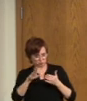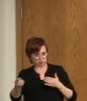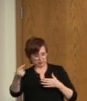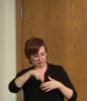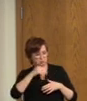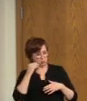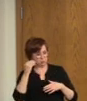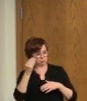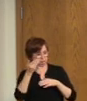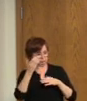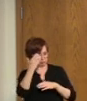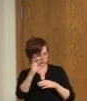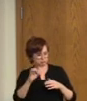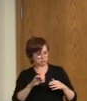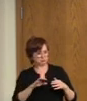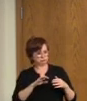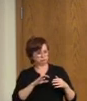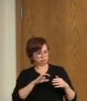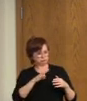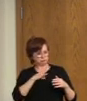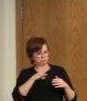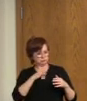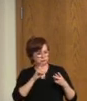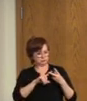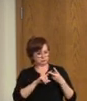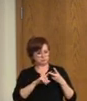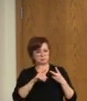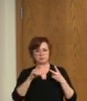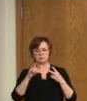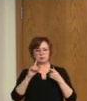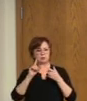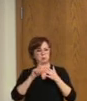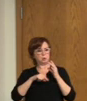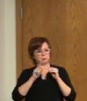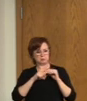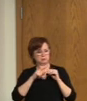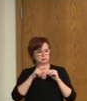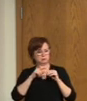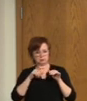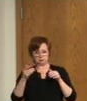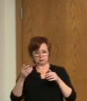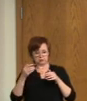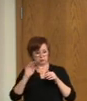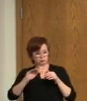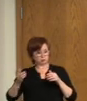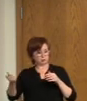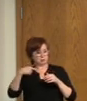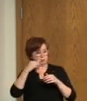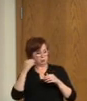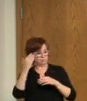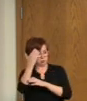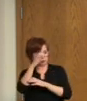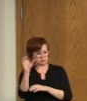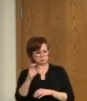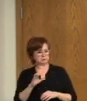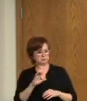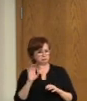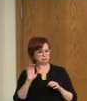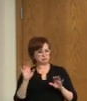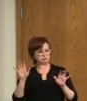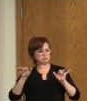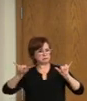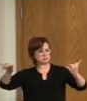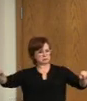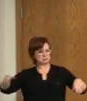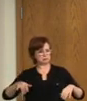visiting. They'll connect virtually, or if they have a friend or family member in the same community, they may go out for a walk and meet